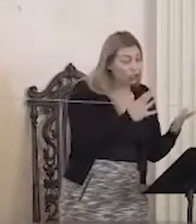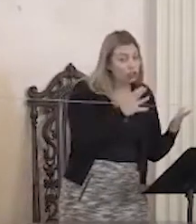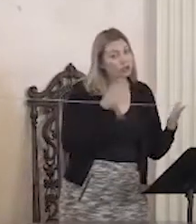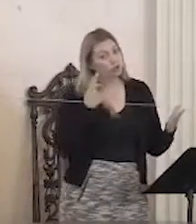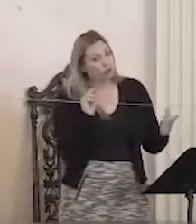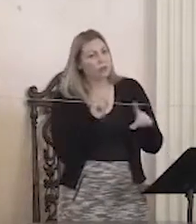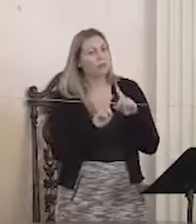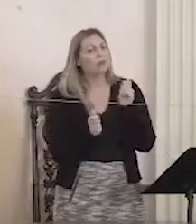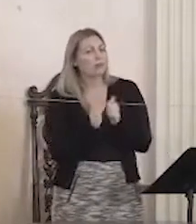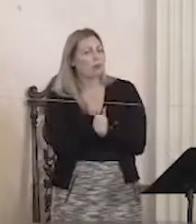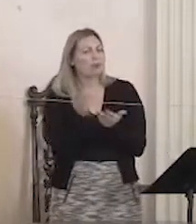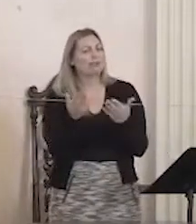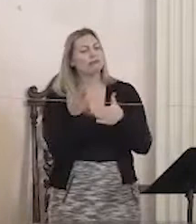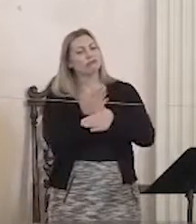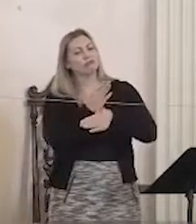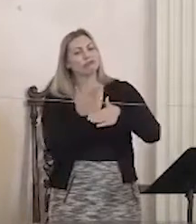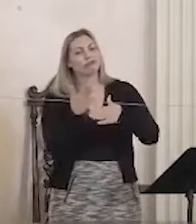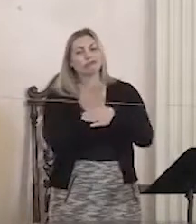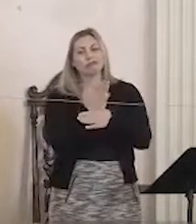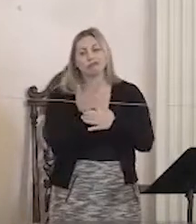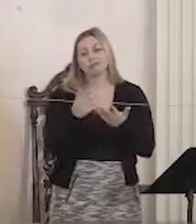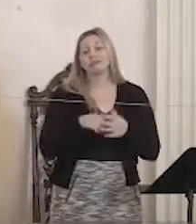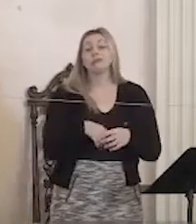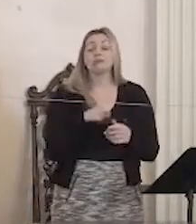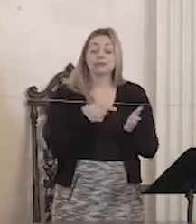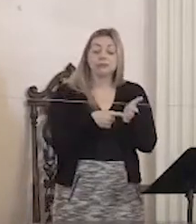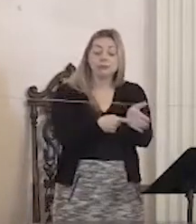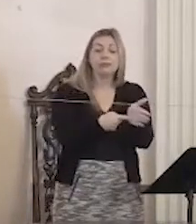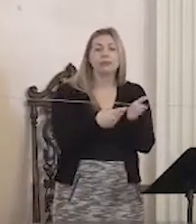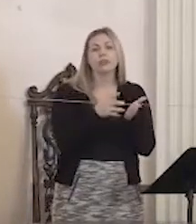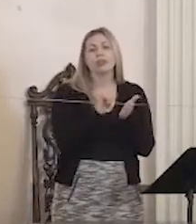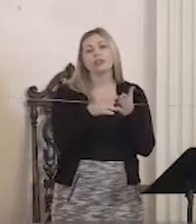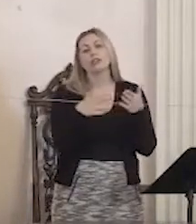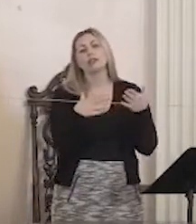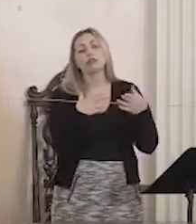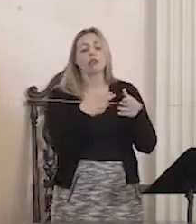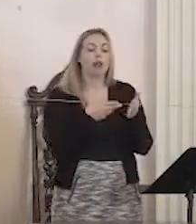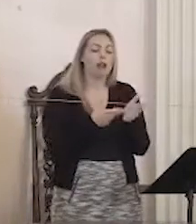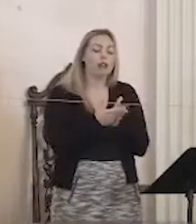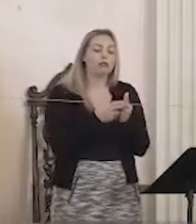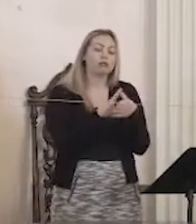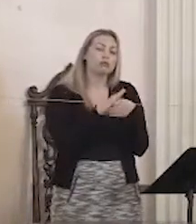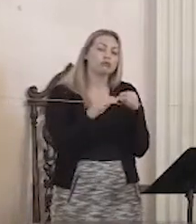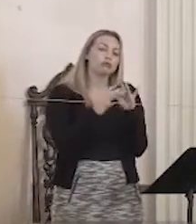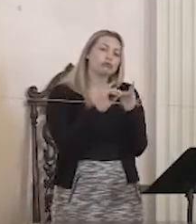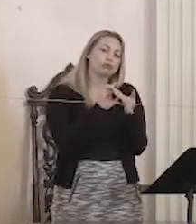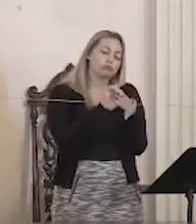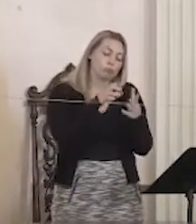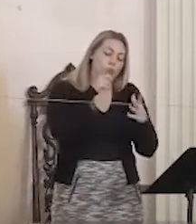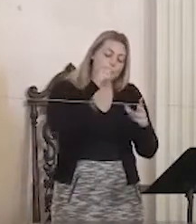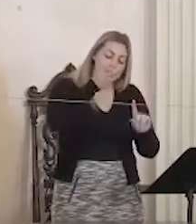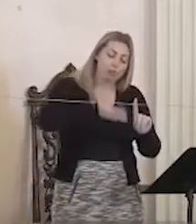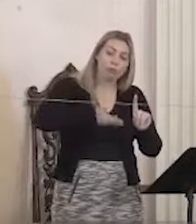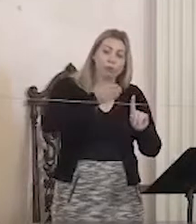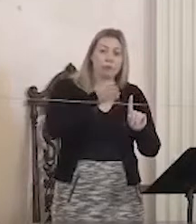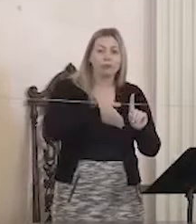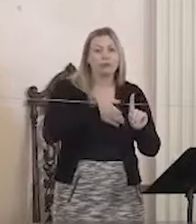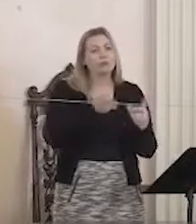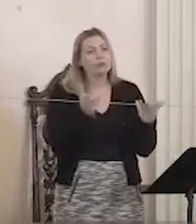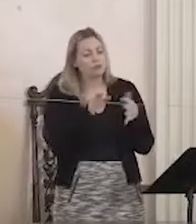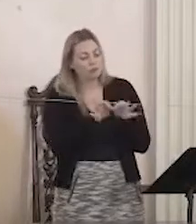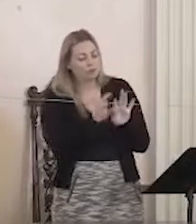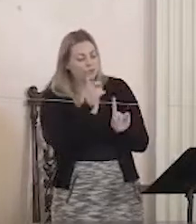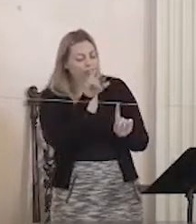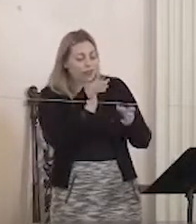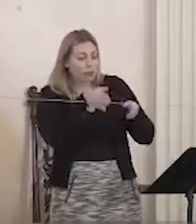He tells an honest story of a person, of what they did, what was important to them, and